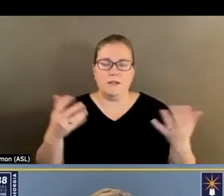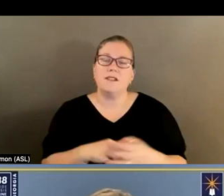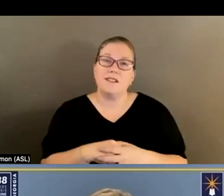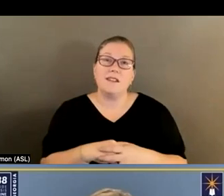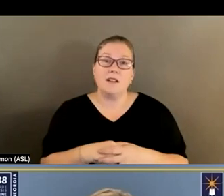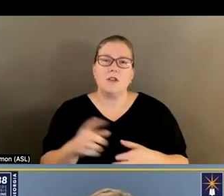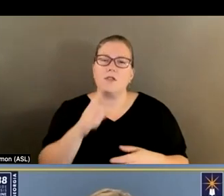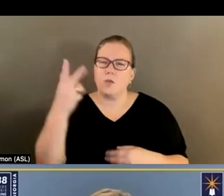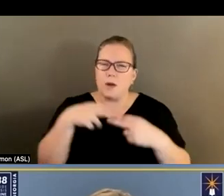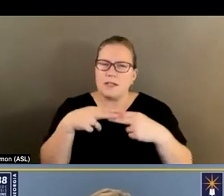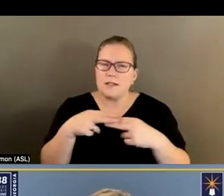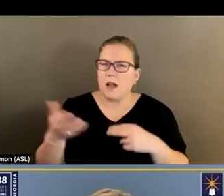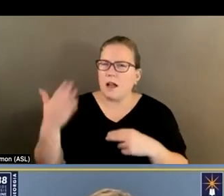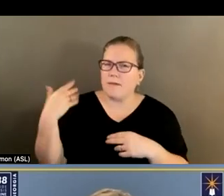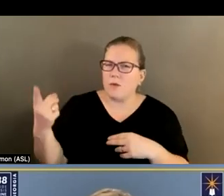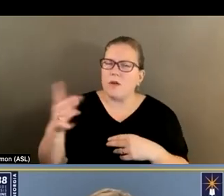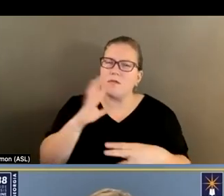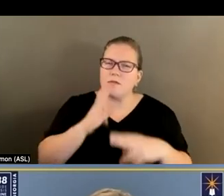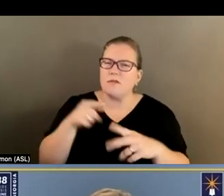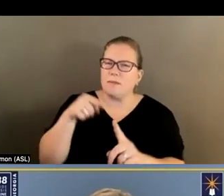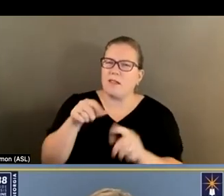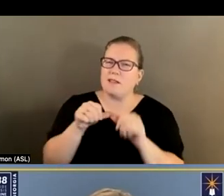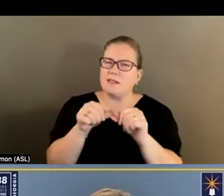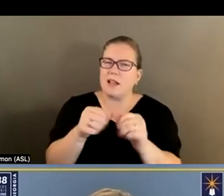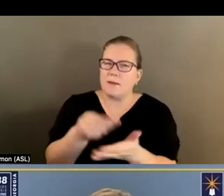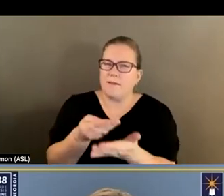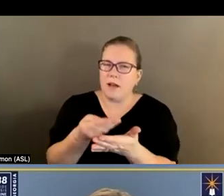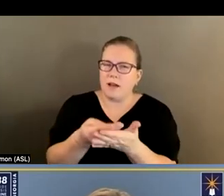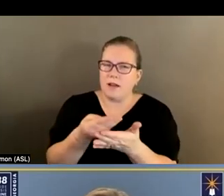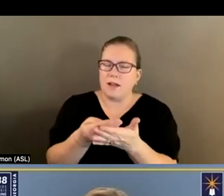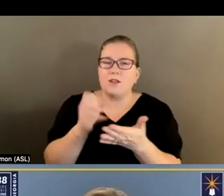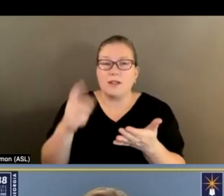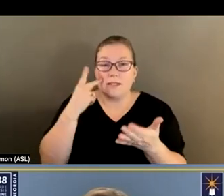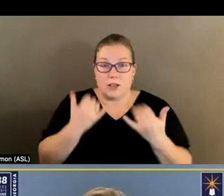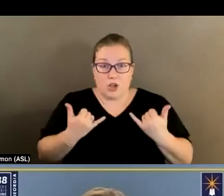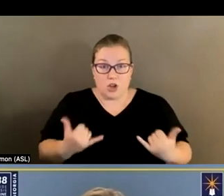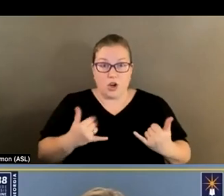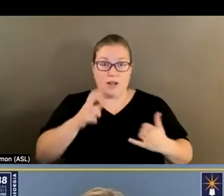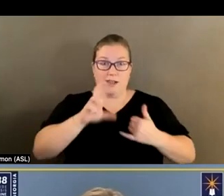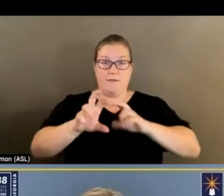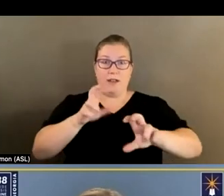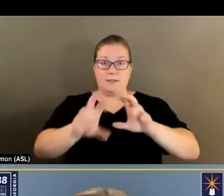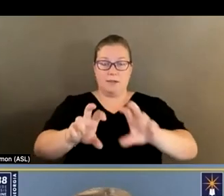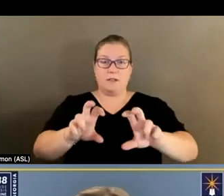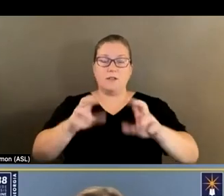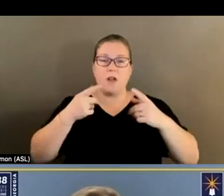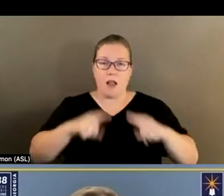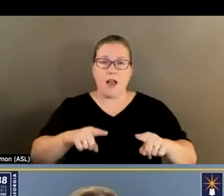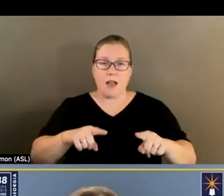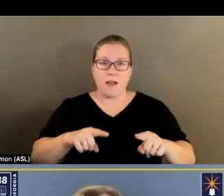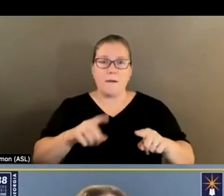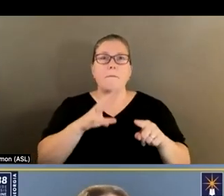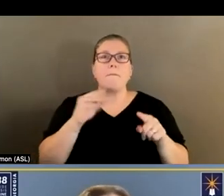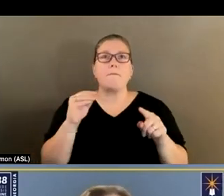There's a slide earlier that kind of spoke to it a little bit, where you can see where current investments have been made and that we're